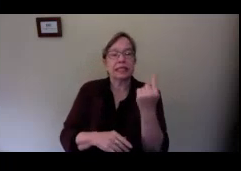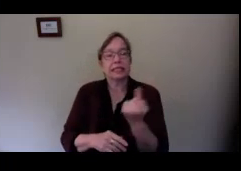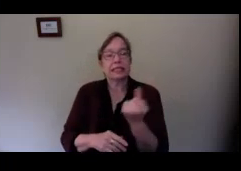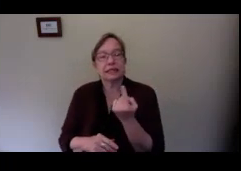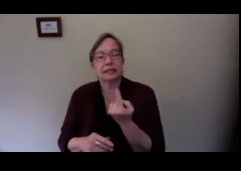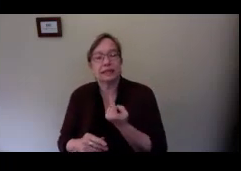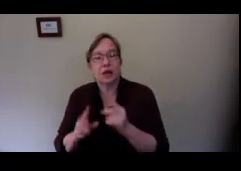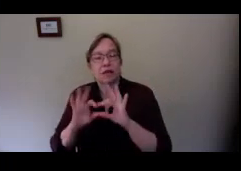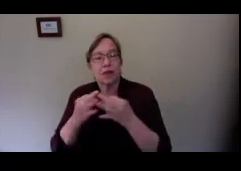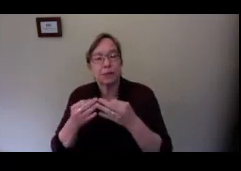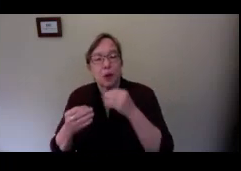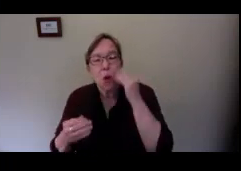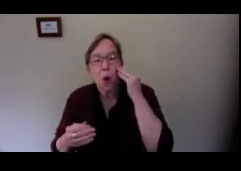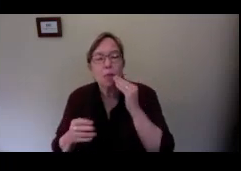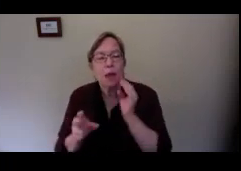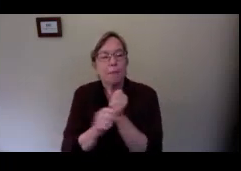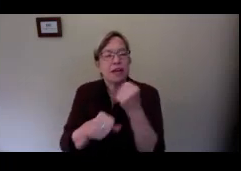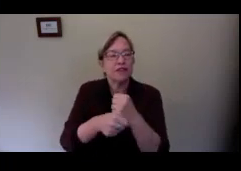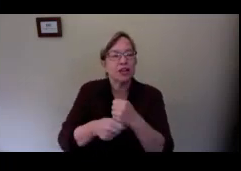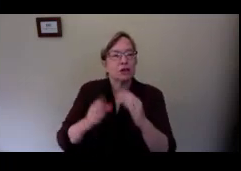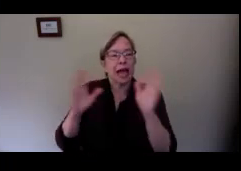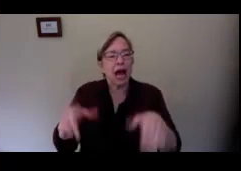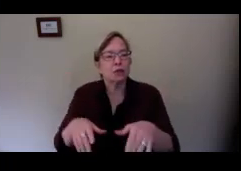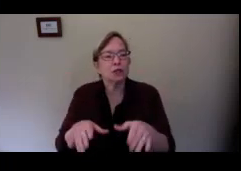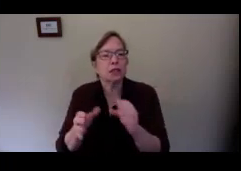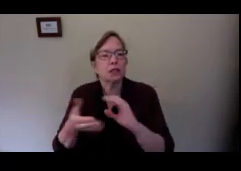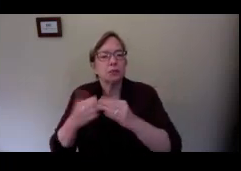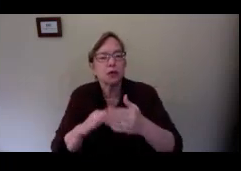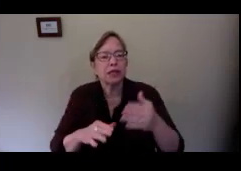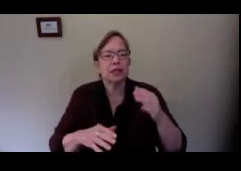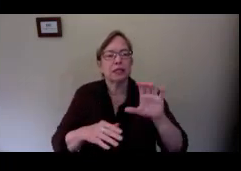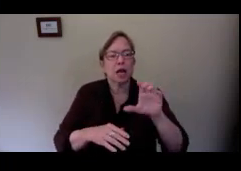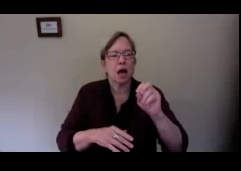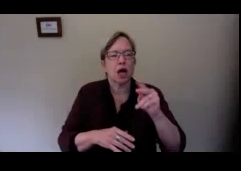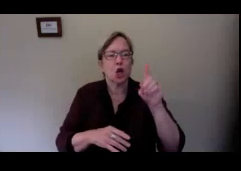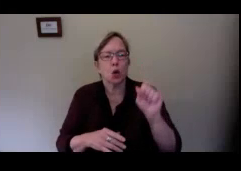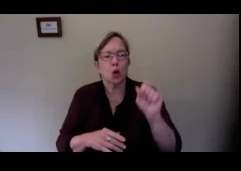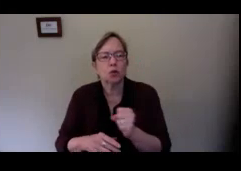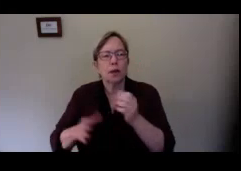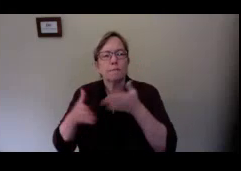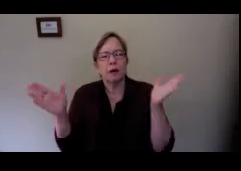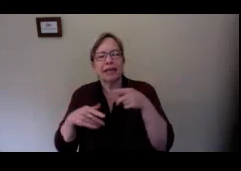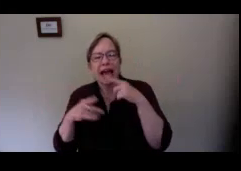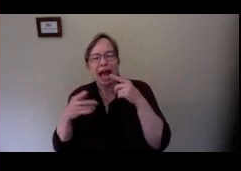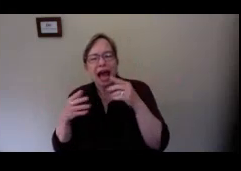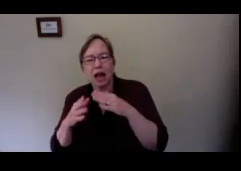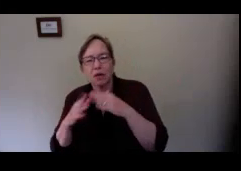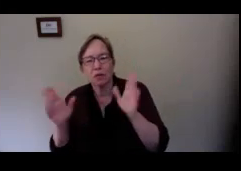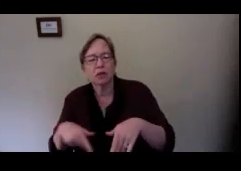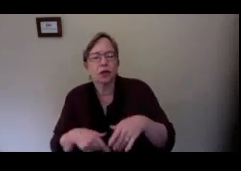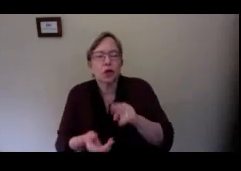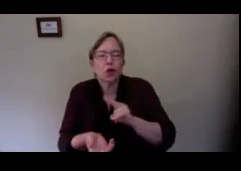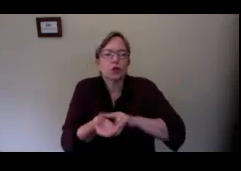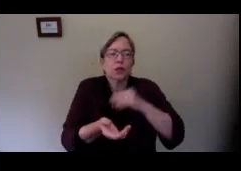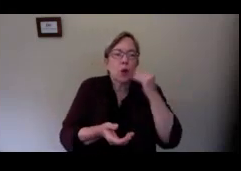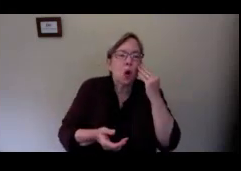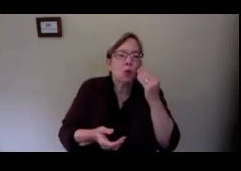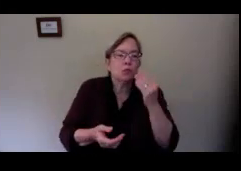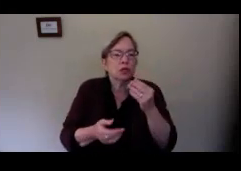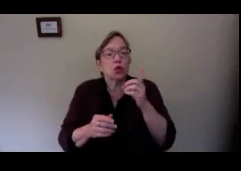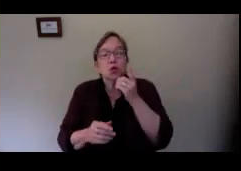homes, manufactured housing communities, condominiums, public housing, nursing homes, dormitories, and sometimes shelters